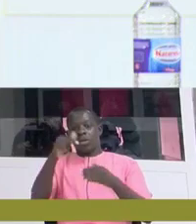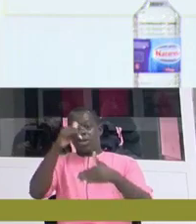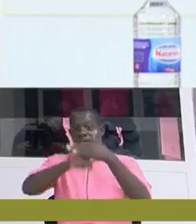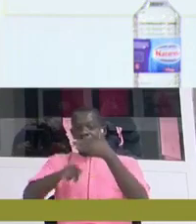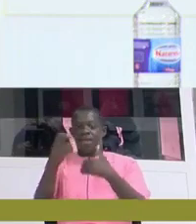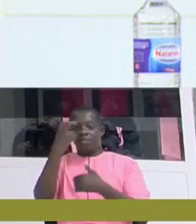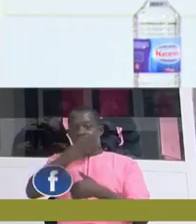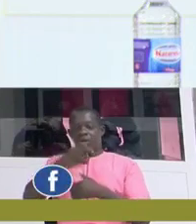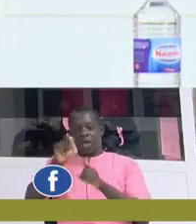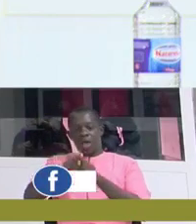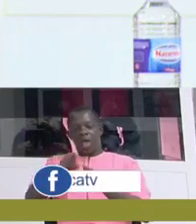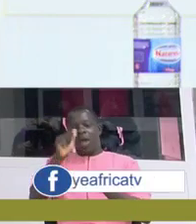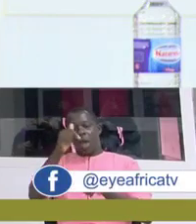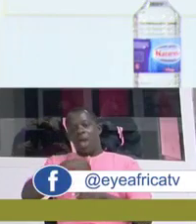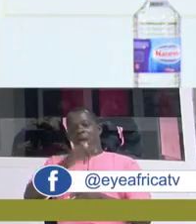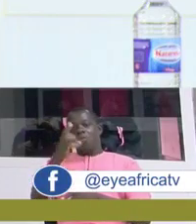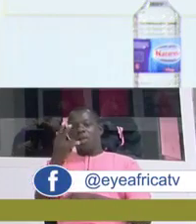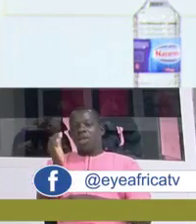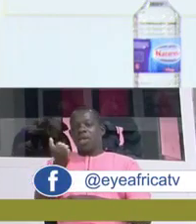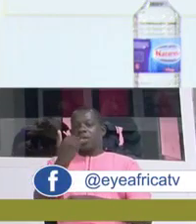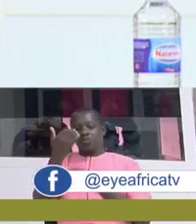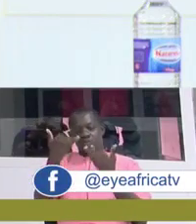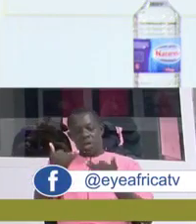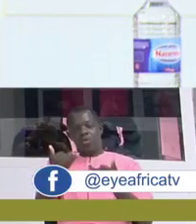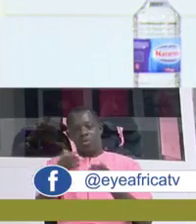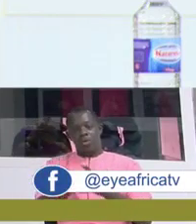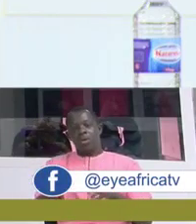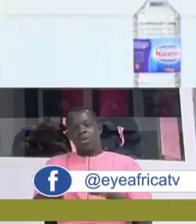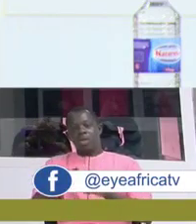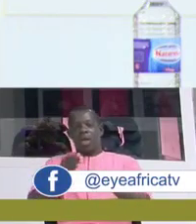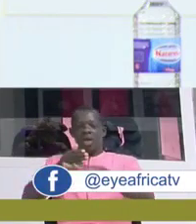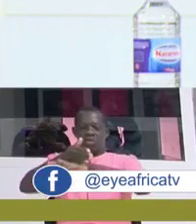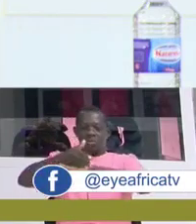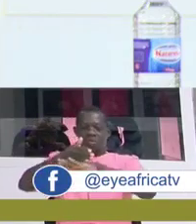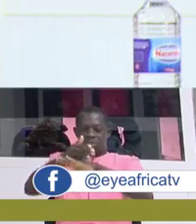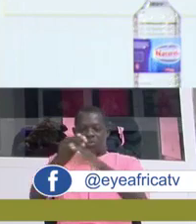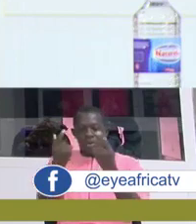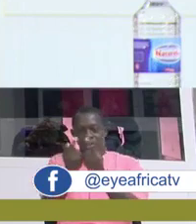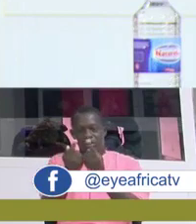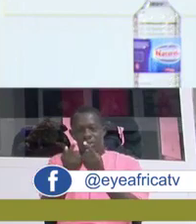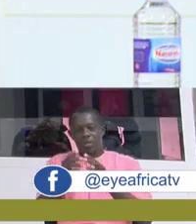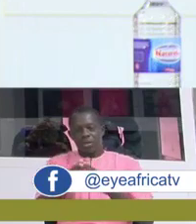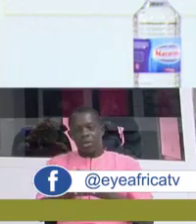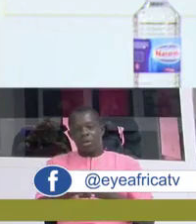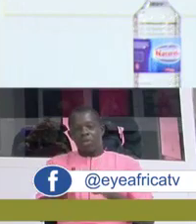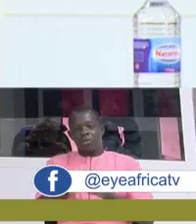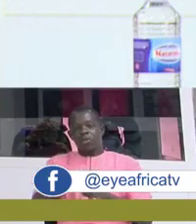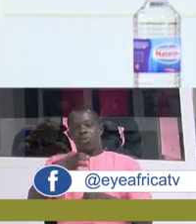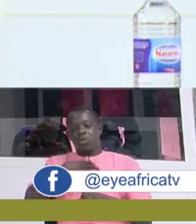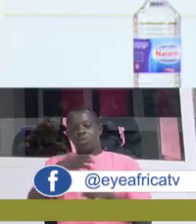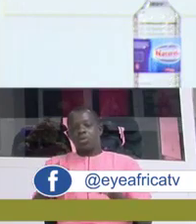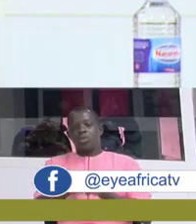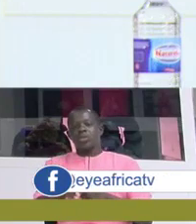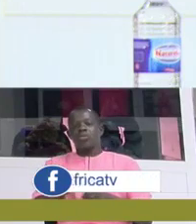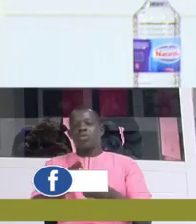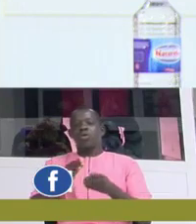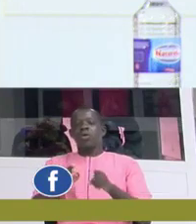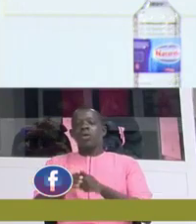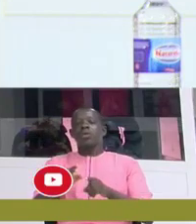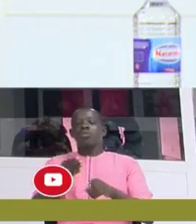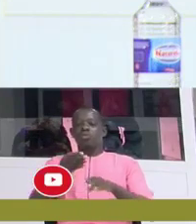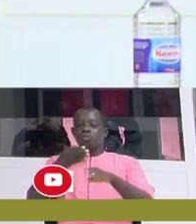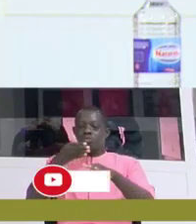my mouth and I will eat you up. That was when he held the sword. He wanted to cut his head.